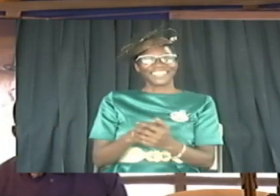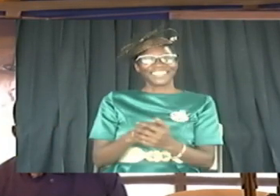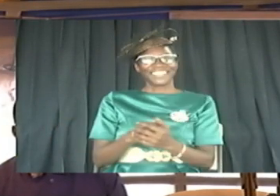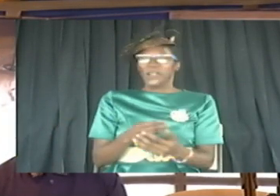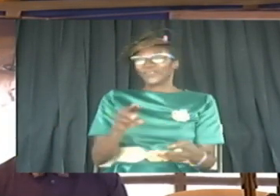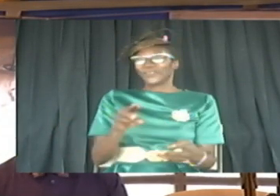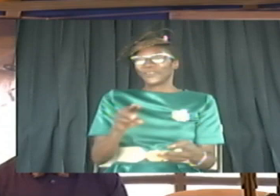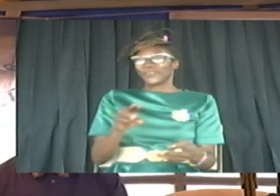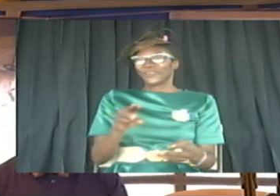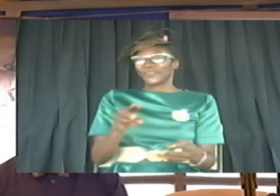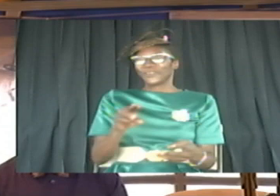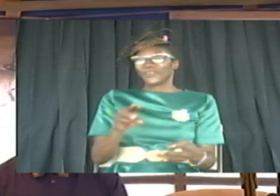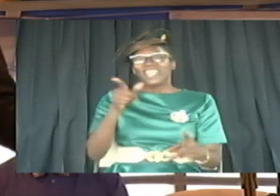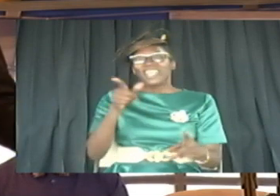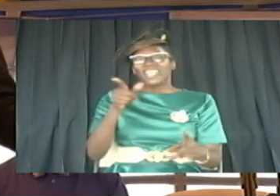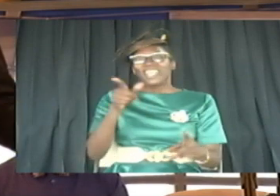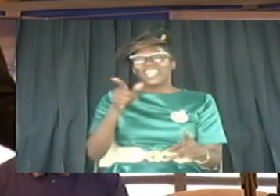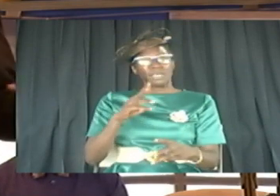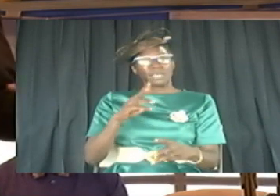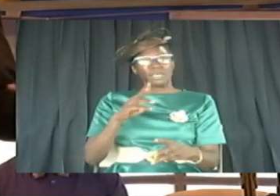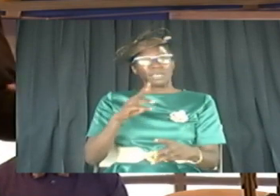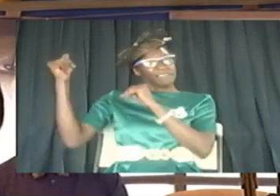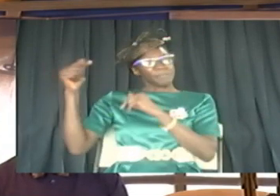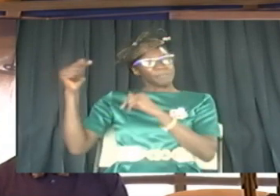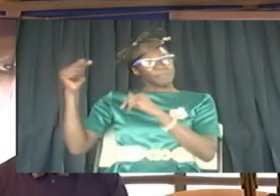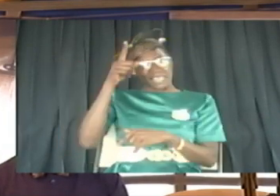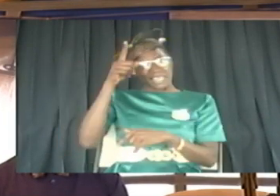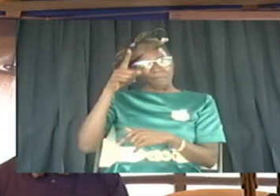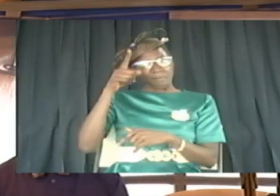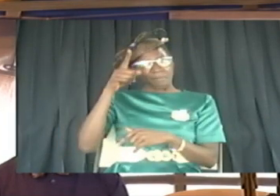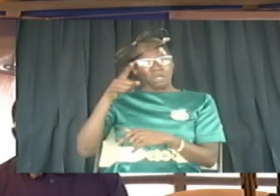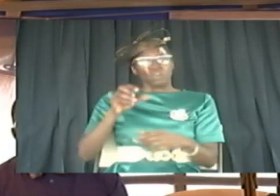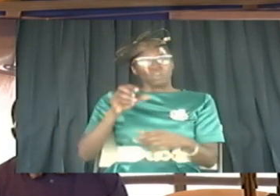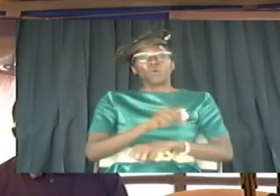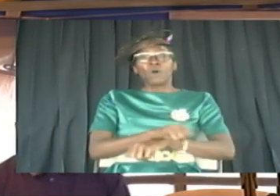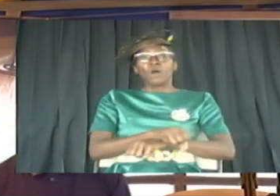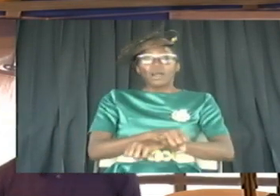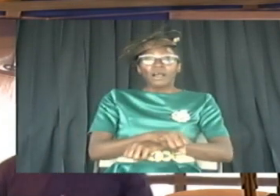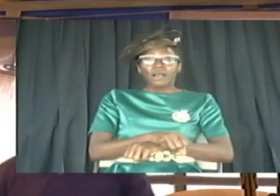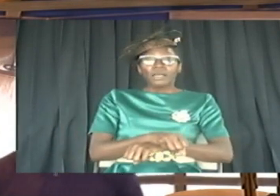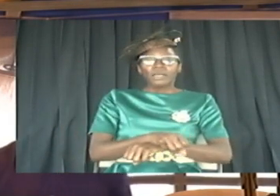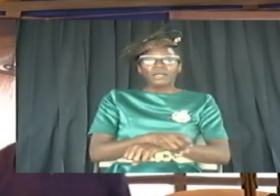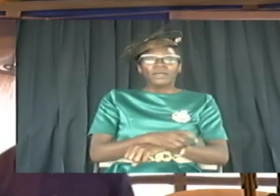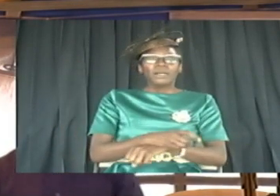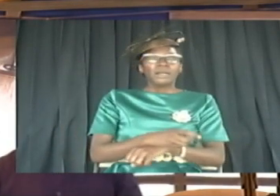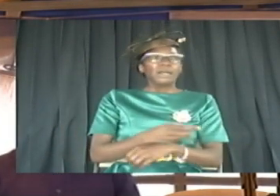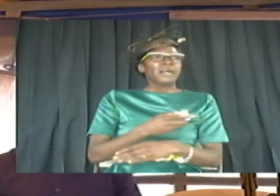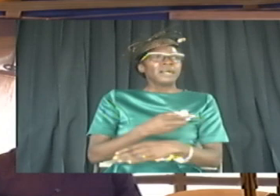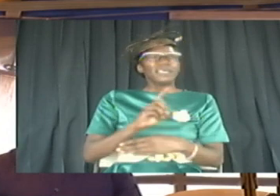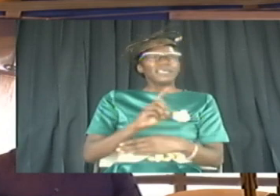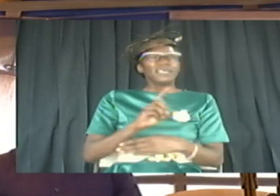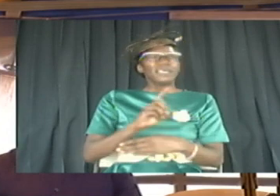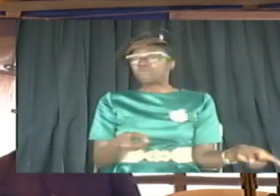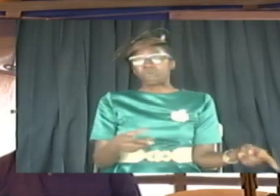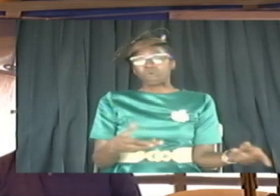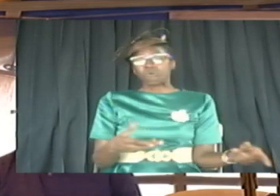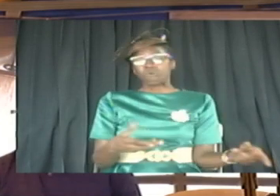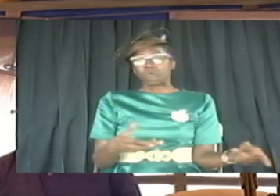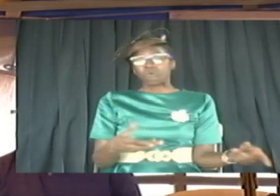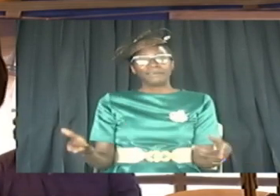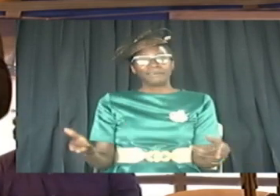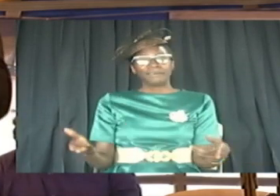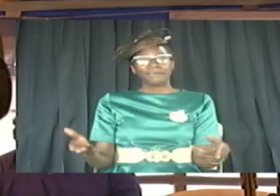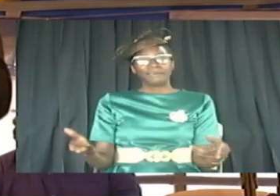way that we would expect him to operate. And he does things as he